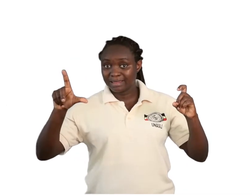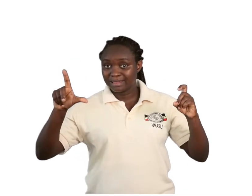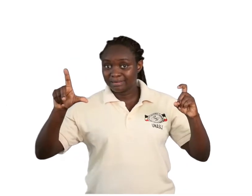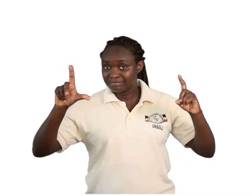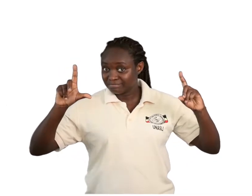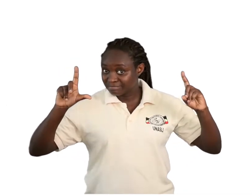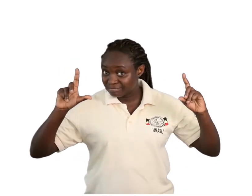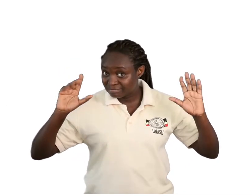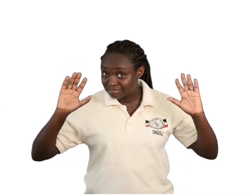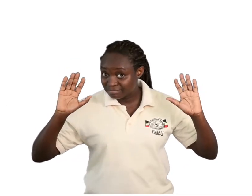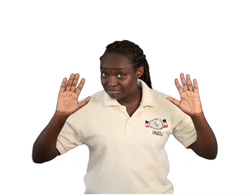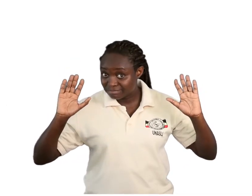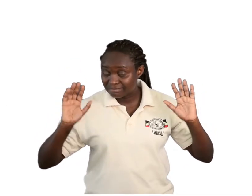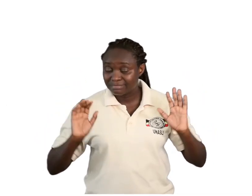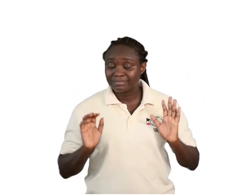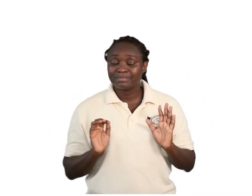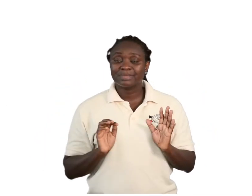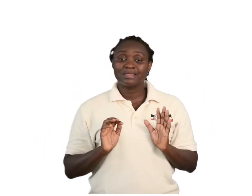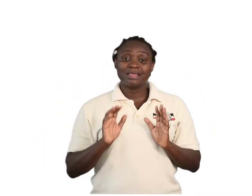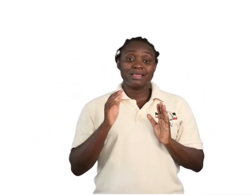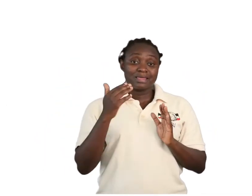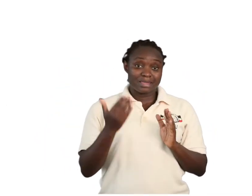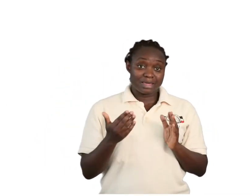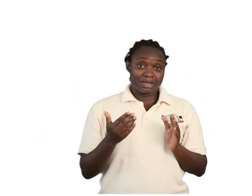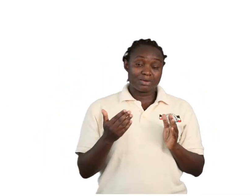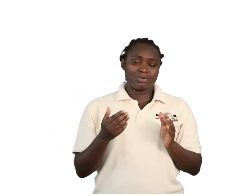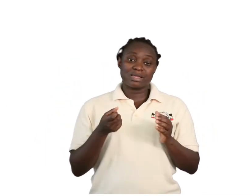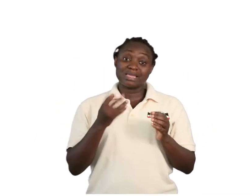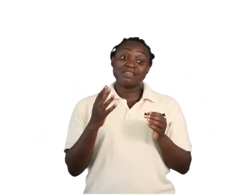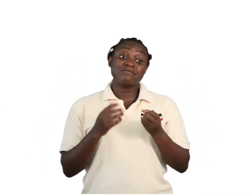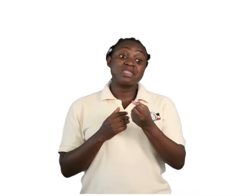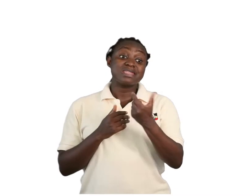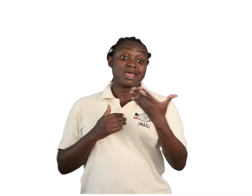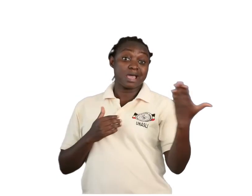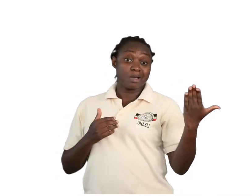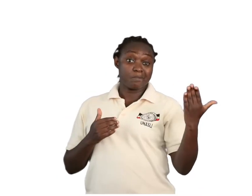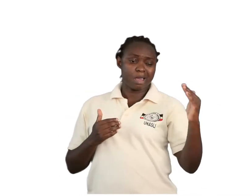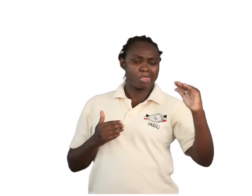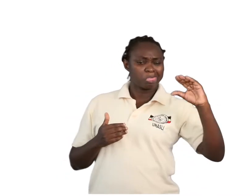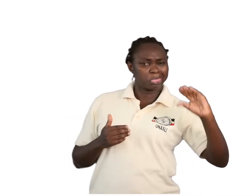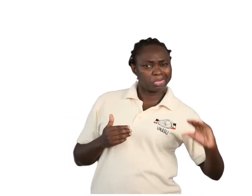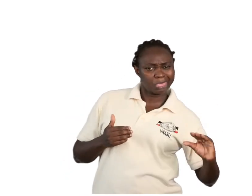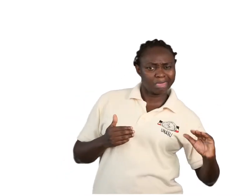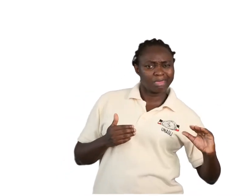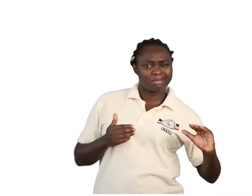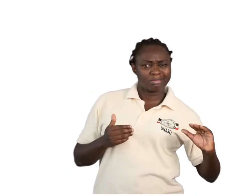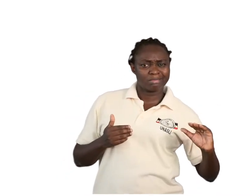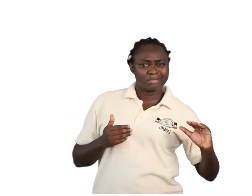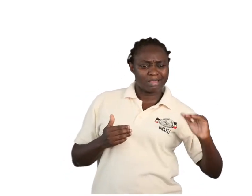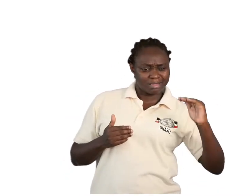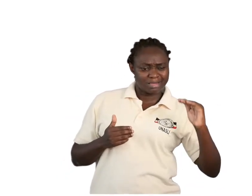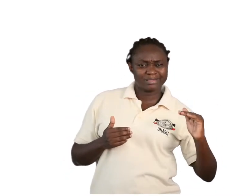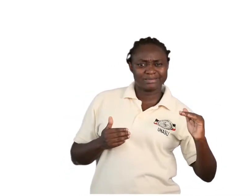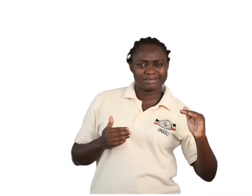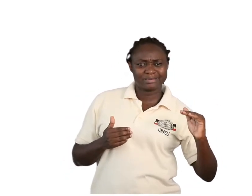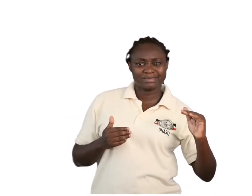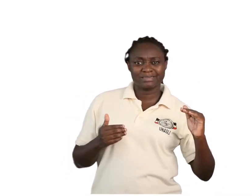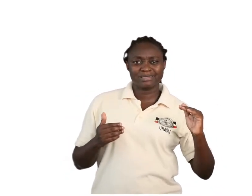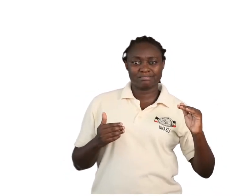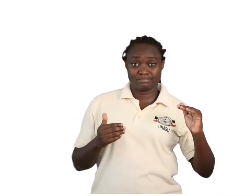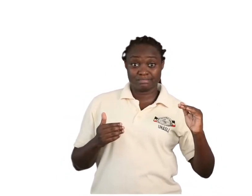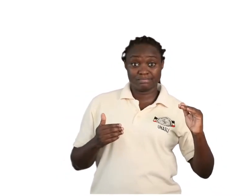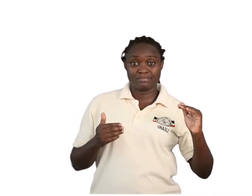The fourth principle says if a smaller value or a smaller letter in terms of value